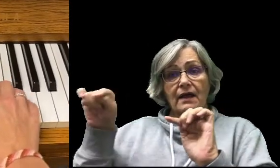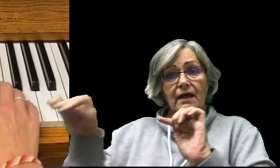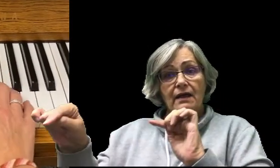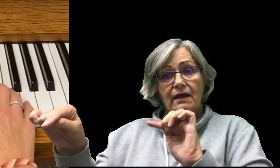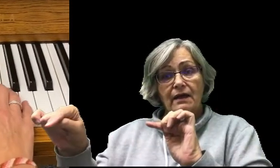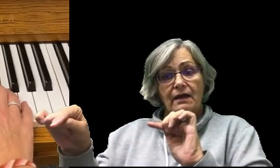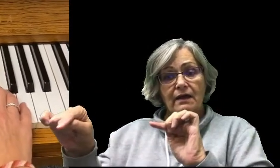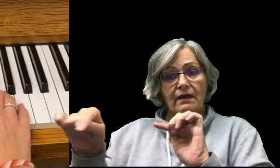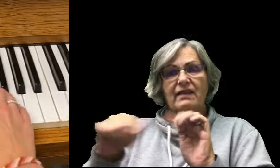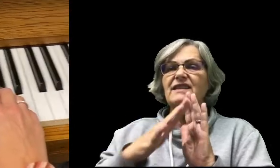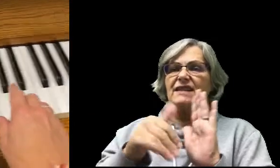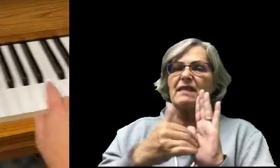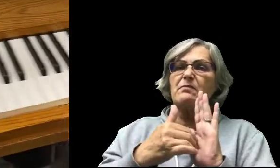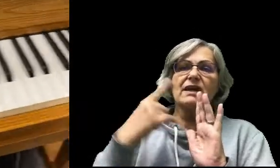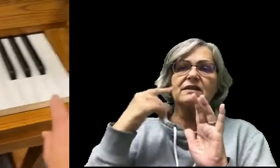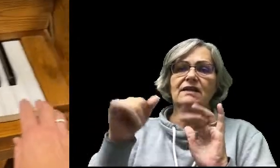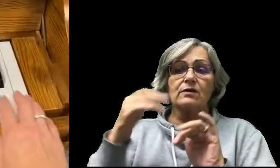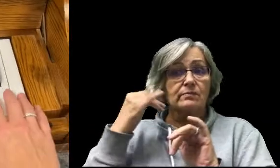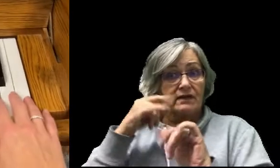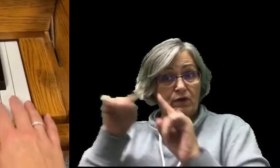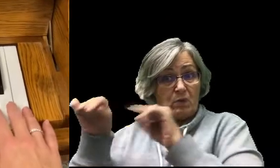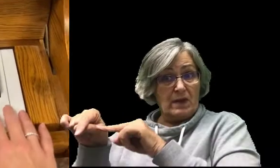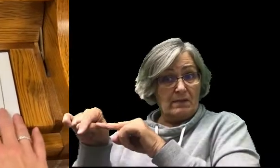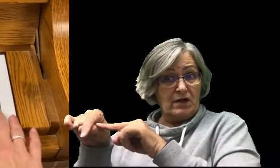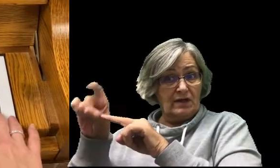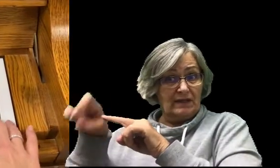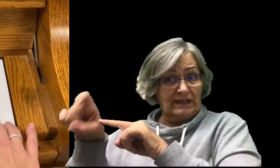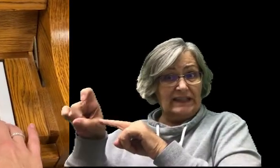it's the middle sounding pitches. If we go way up here,